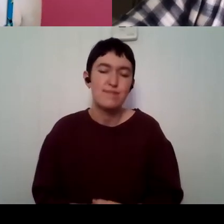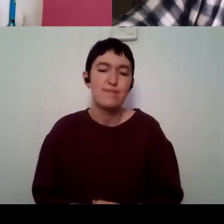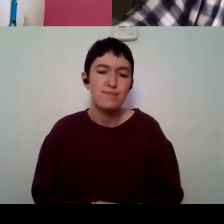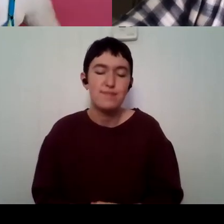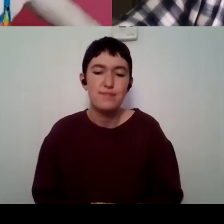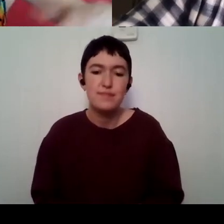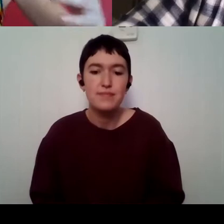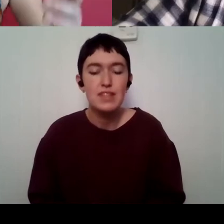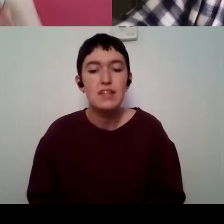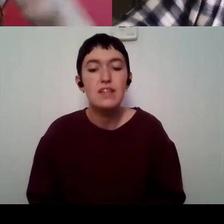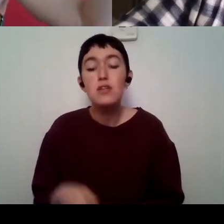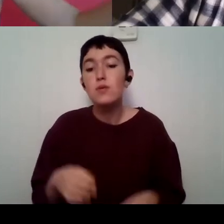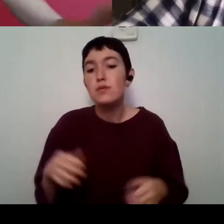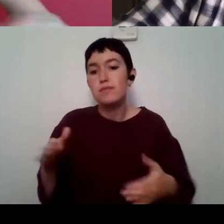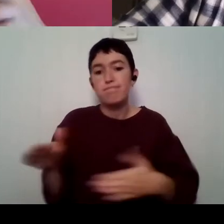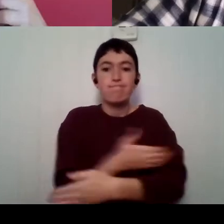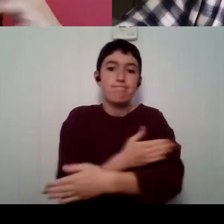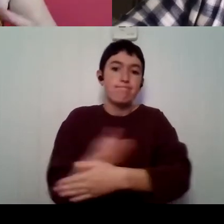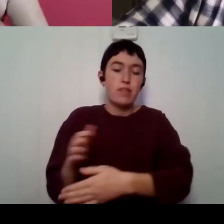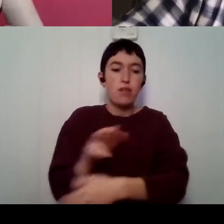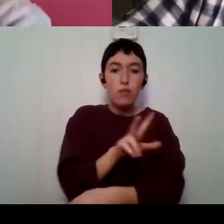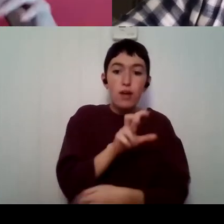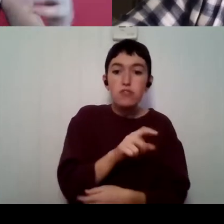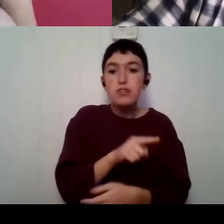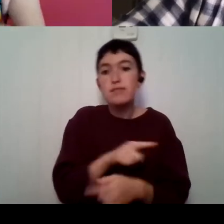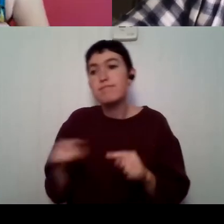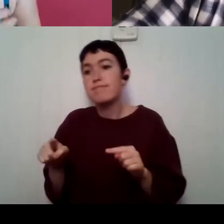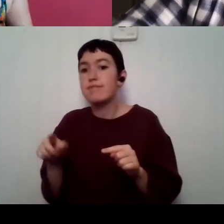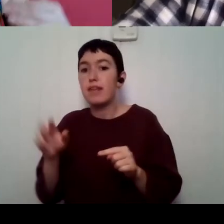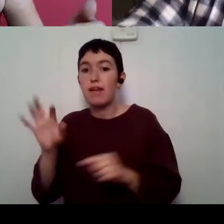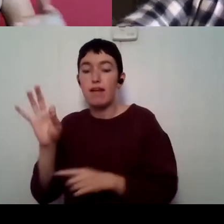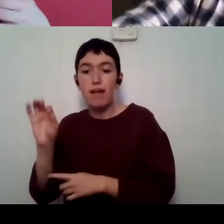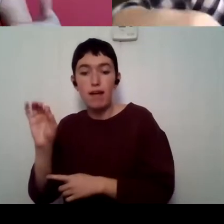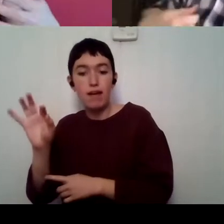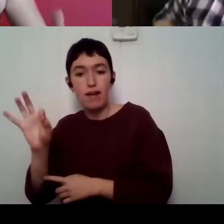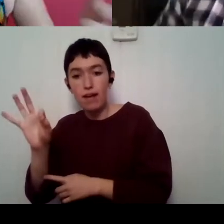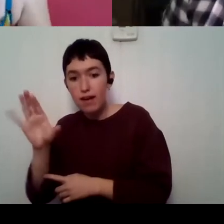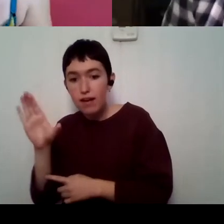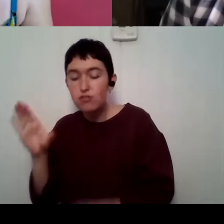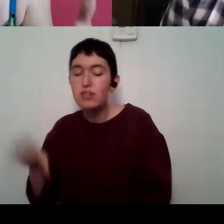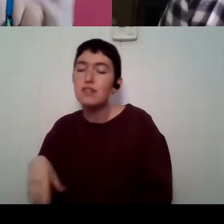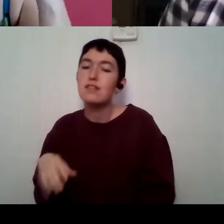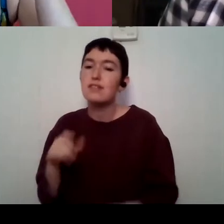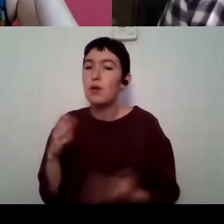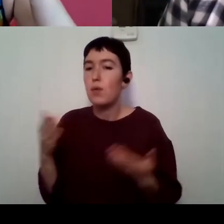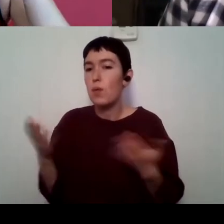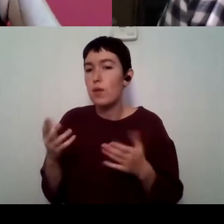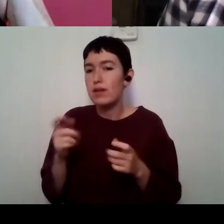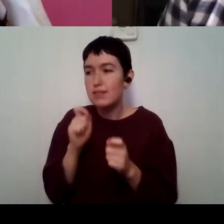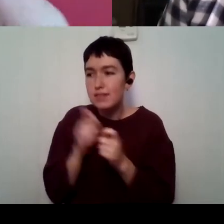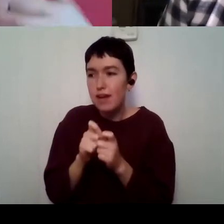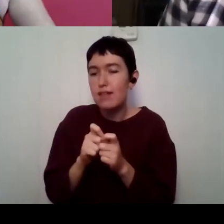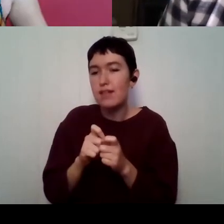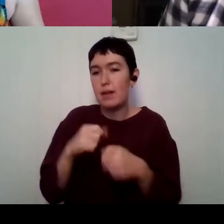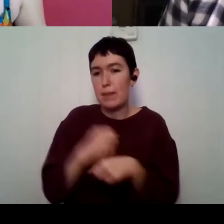range anywhere between 300 to 900 if we get into like subspecies, and like there's always arguments about what exactly constitutes a subspecies. Yeah. I was just